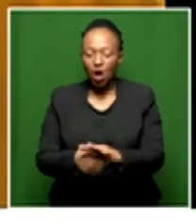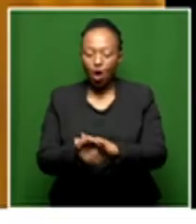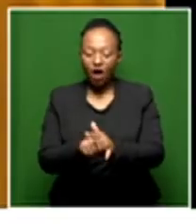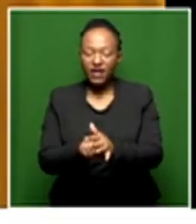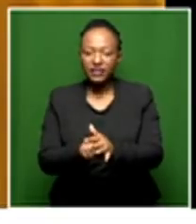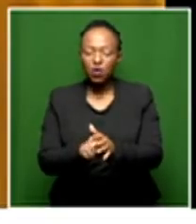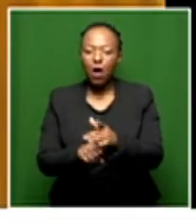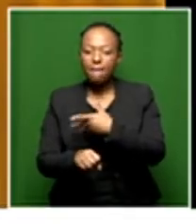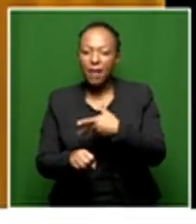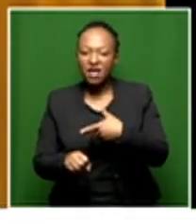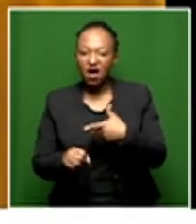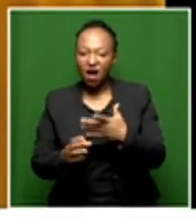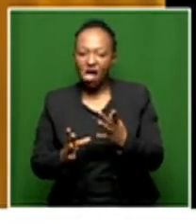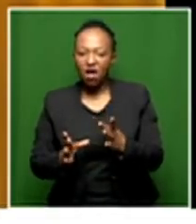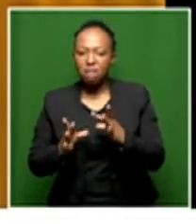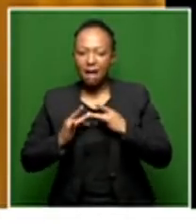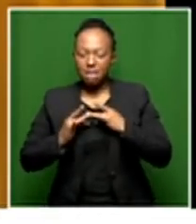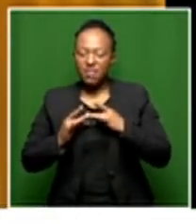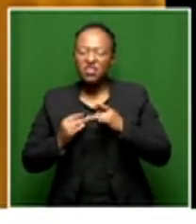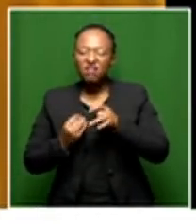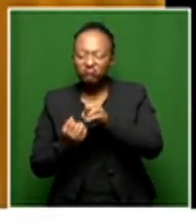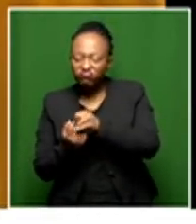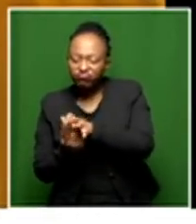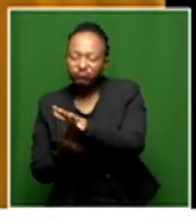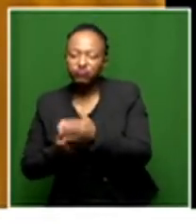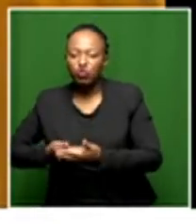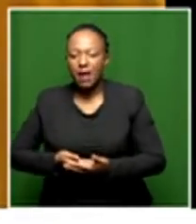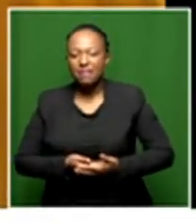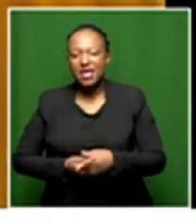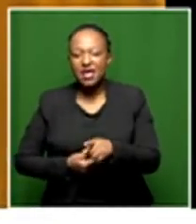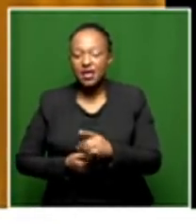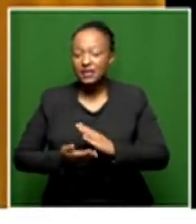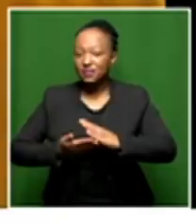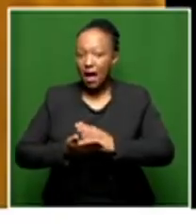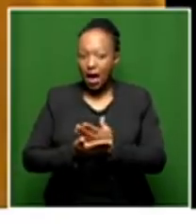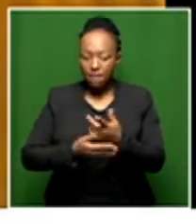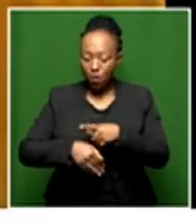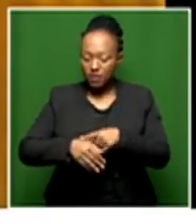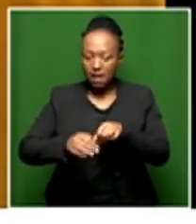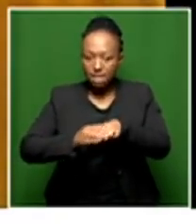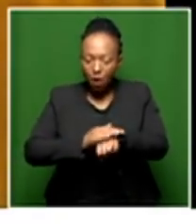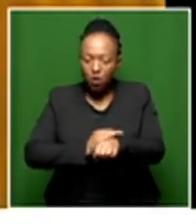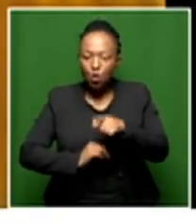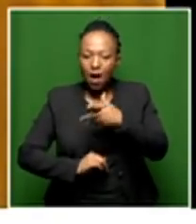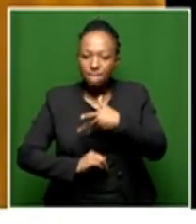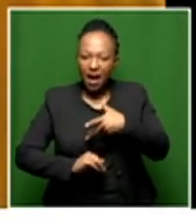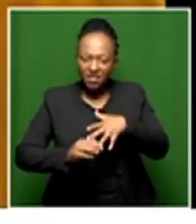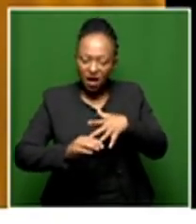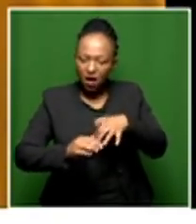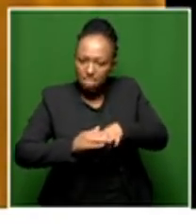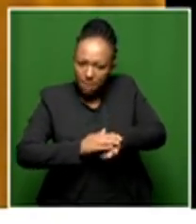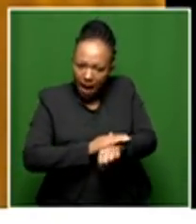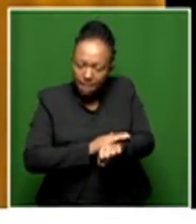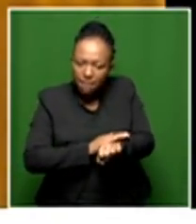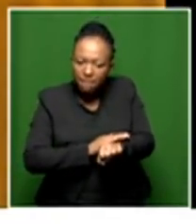from their moms when their mothers are diagnosed with COVID, but also maybe when they are born, the mother has COVID, they are born in hospital,